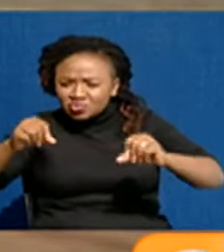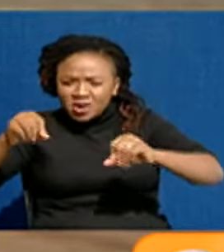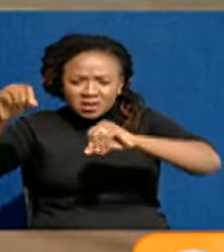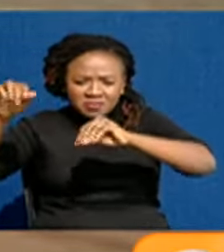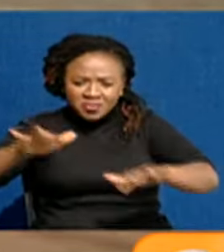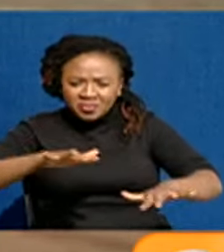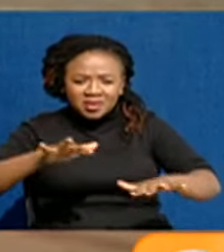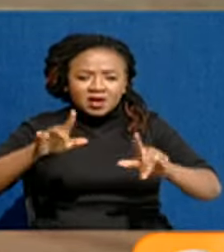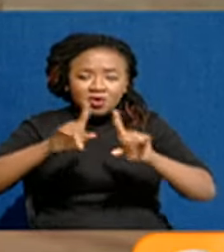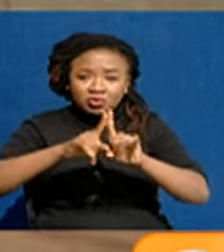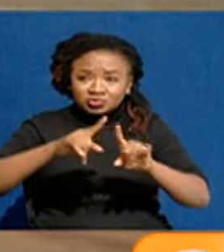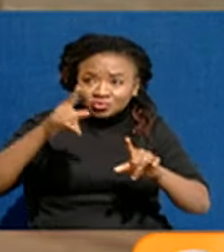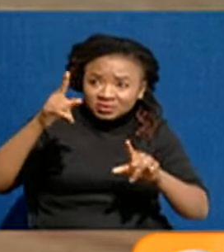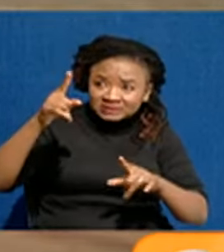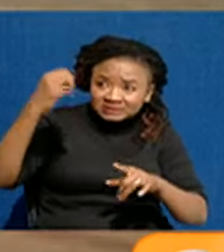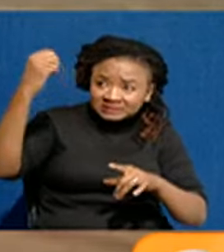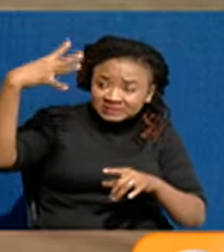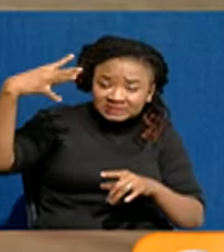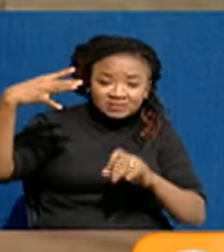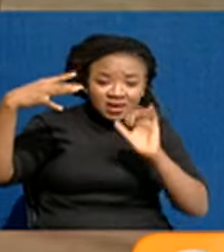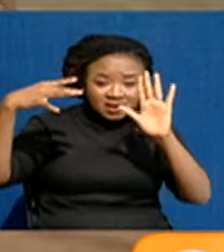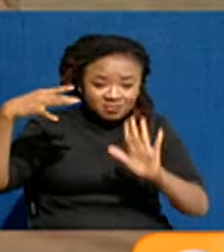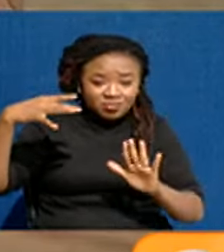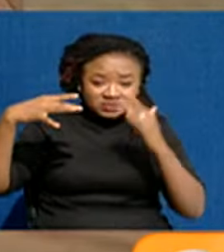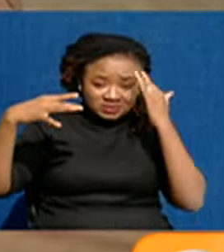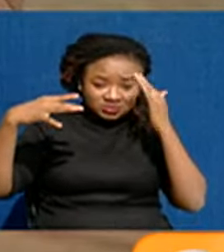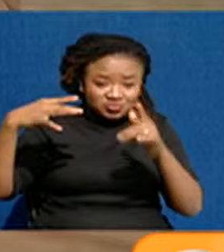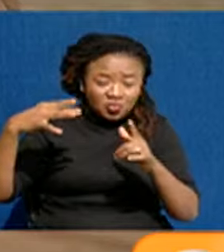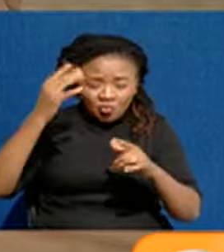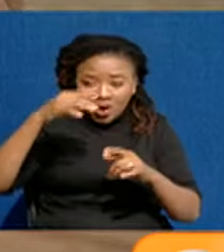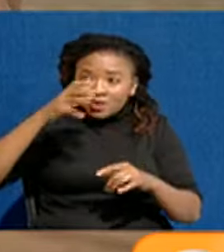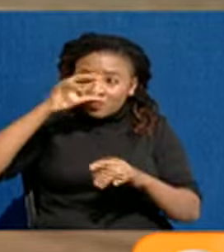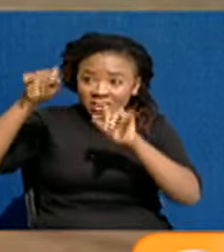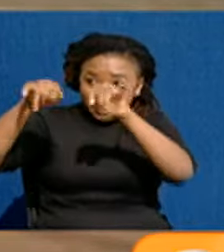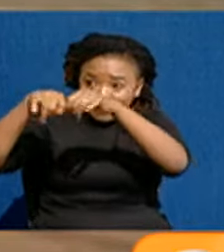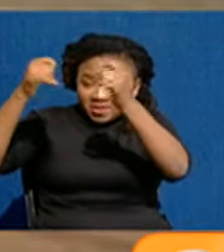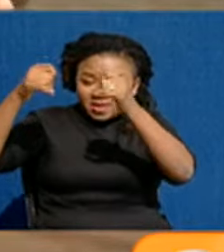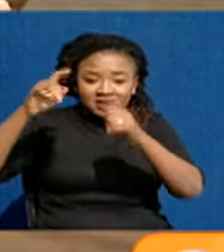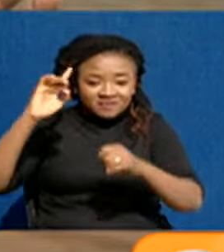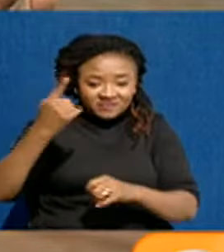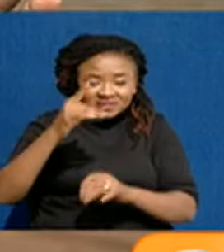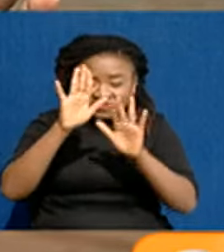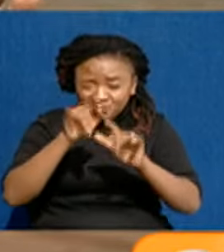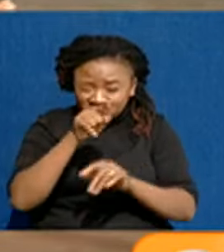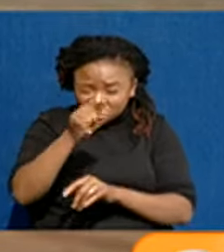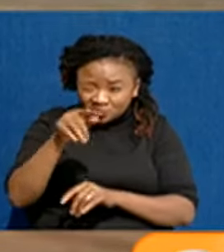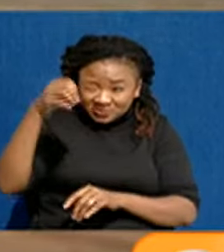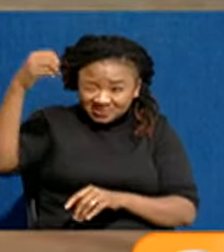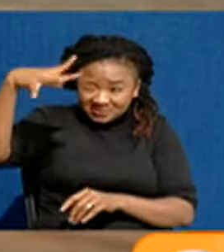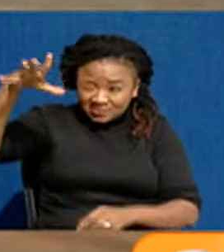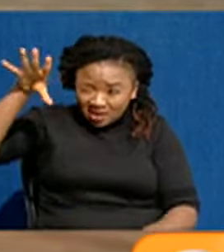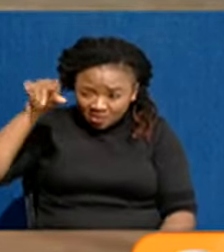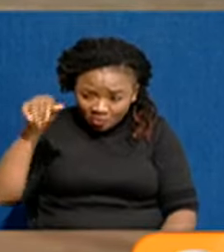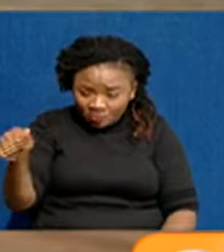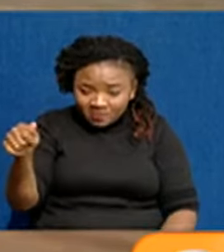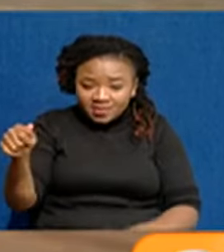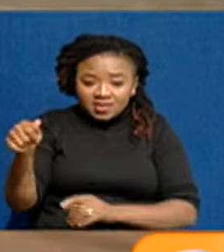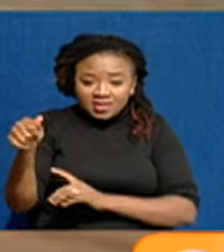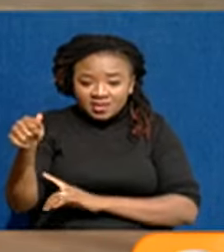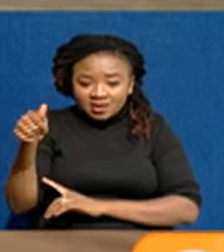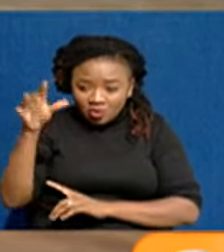your electricity systems. Number one is issues around electrocution. The first thing might be to switch off the electricity altogether. The second thing